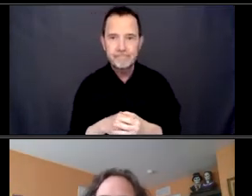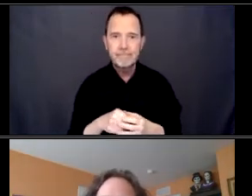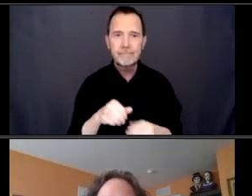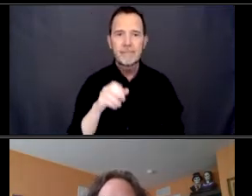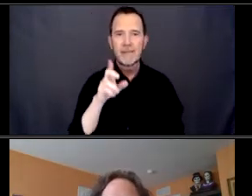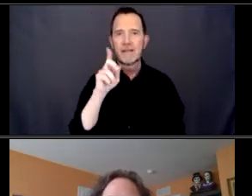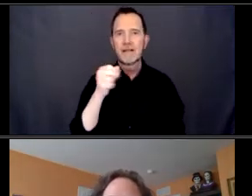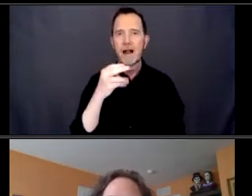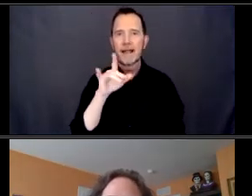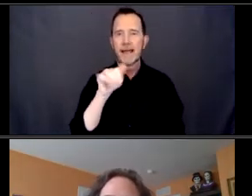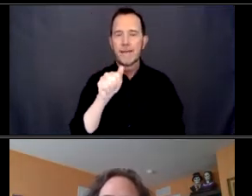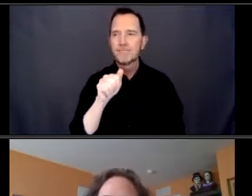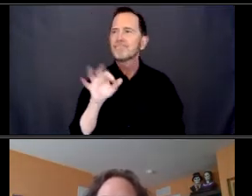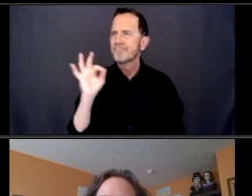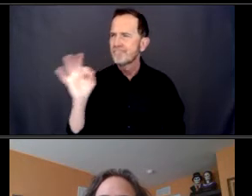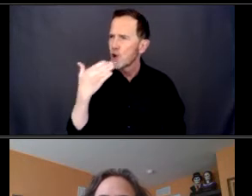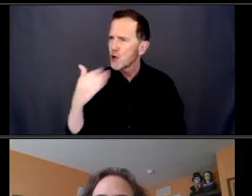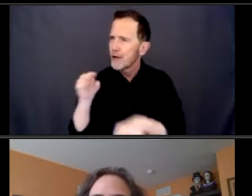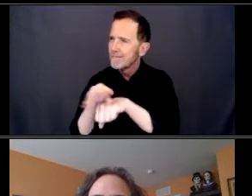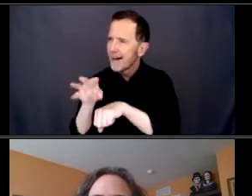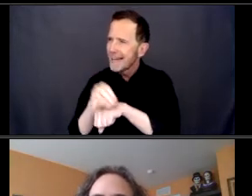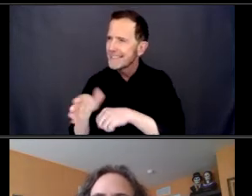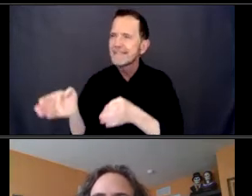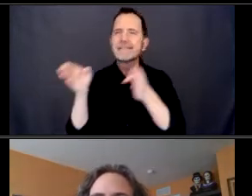for hiring and consumers with disabilities.